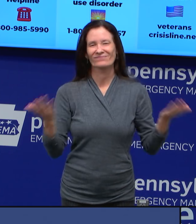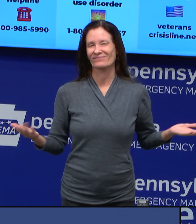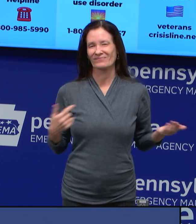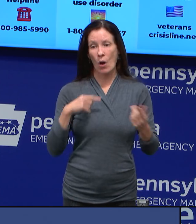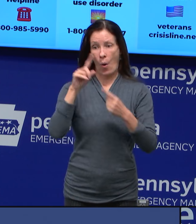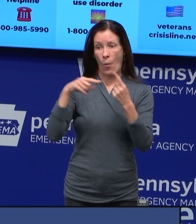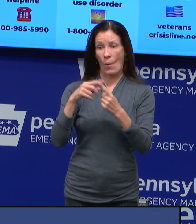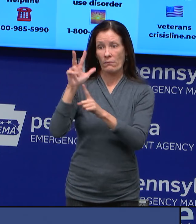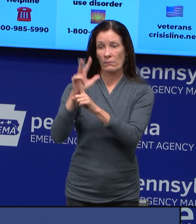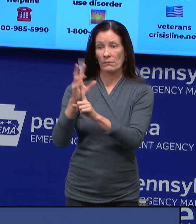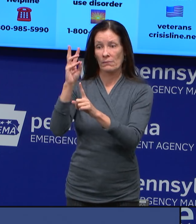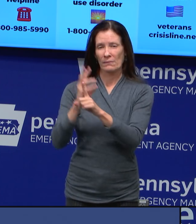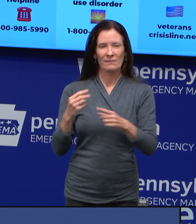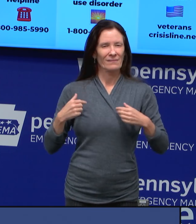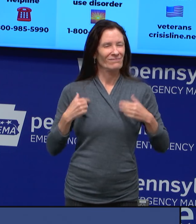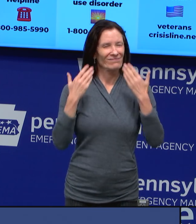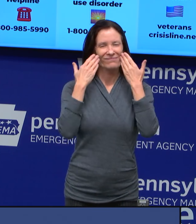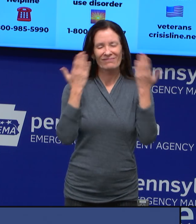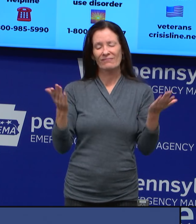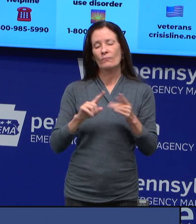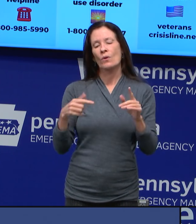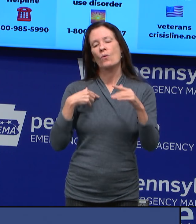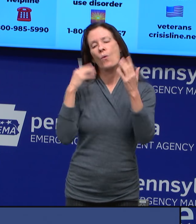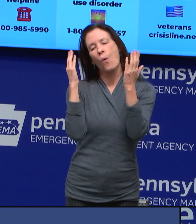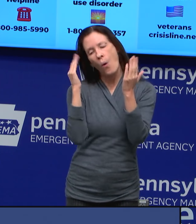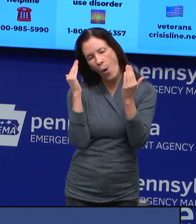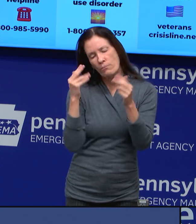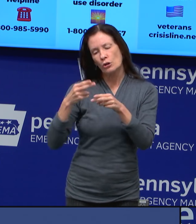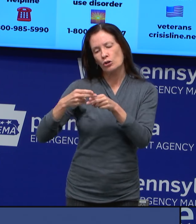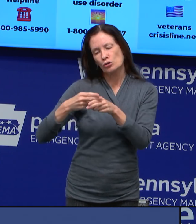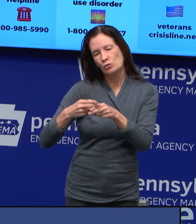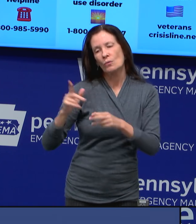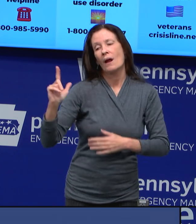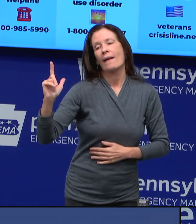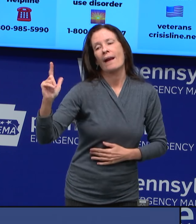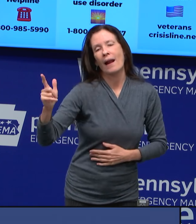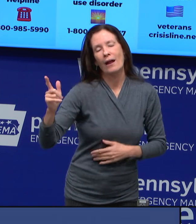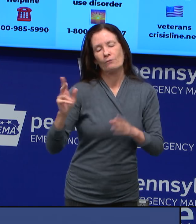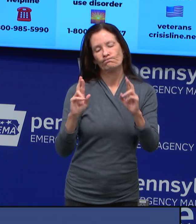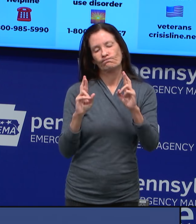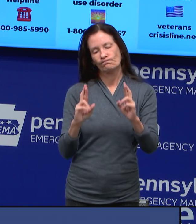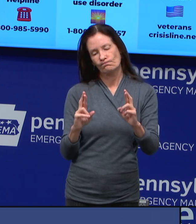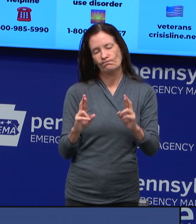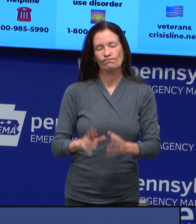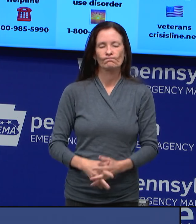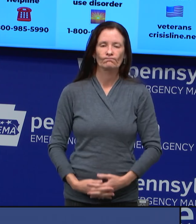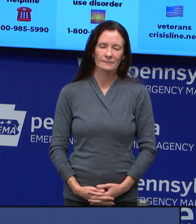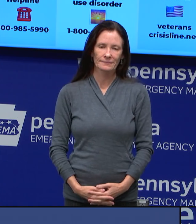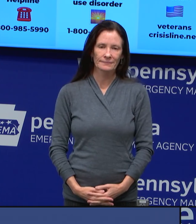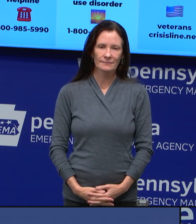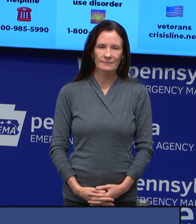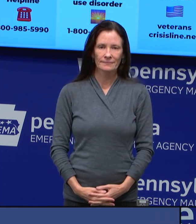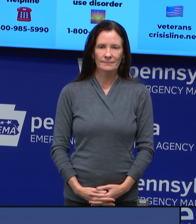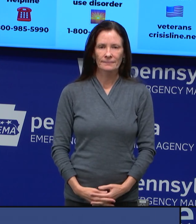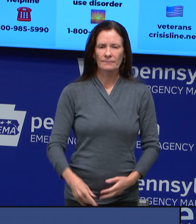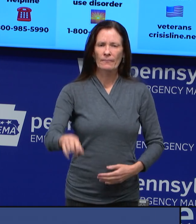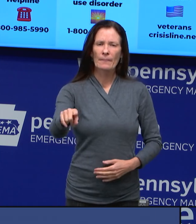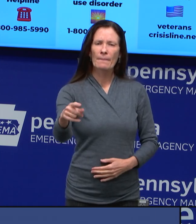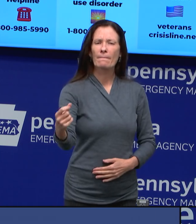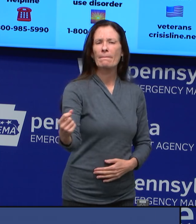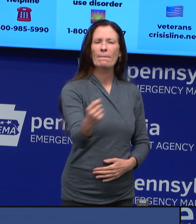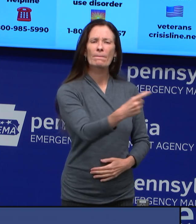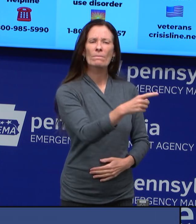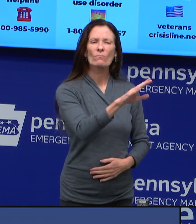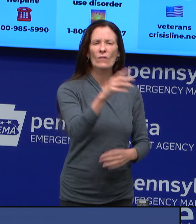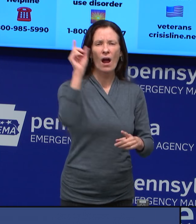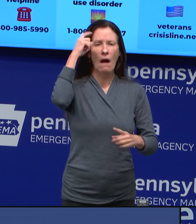From WQKY, Governor Wolf issued a tweet regarding the class of 2020. Is he saying that no